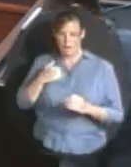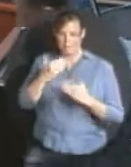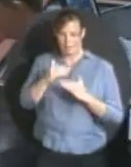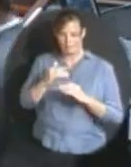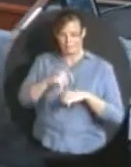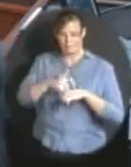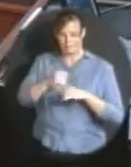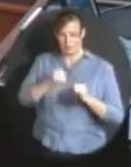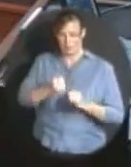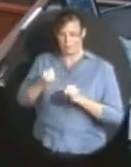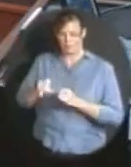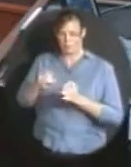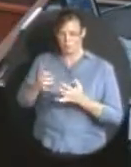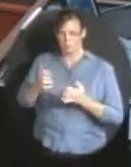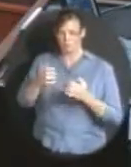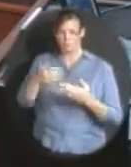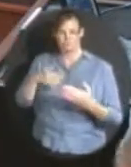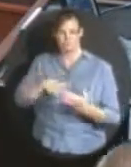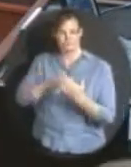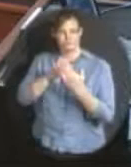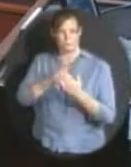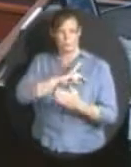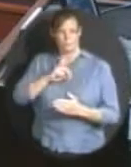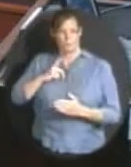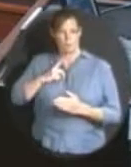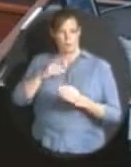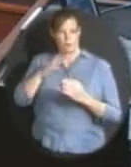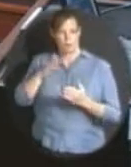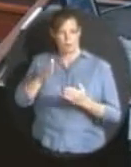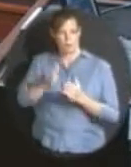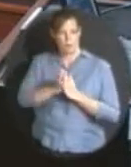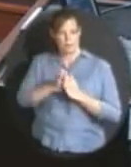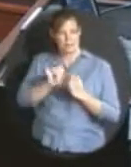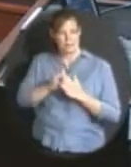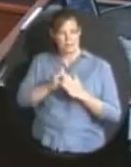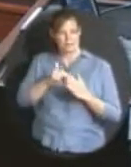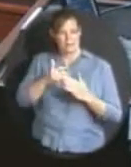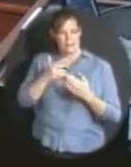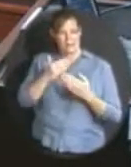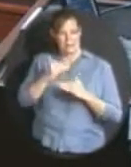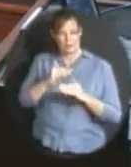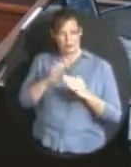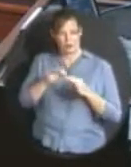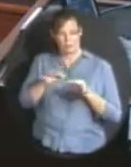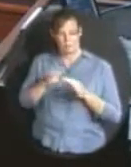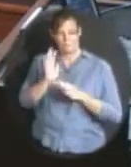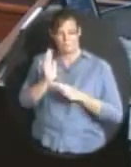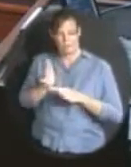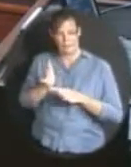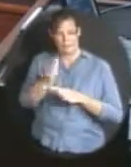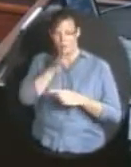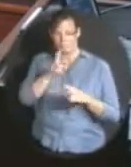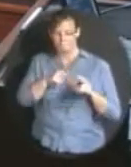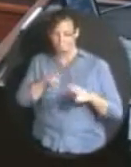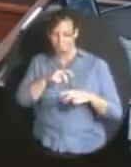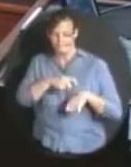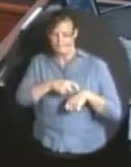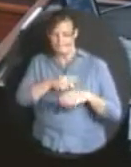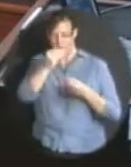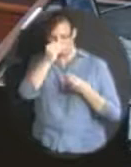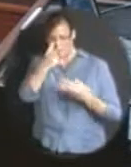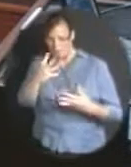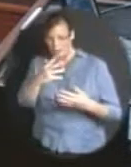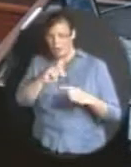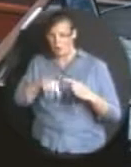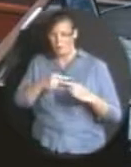for individuals wishing to address the board. We request that individual speakers limit their comments to 5 minutes. The clerk will monitor the time and notify the speaker